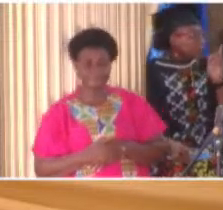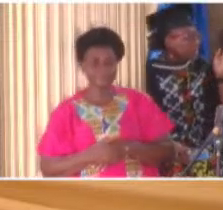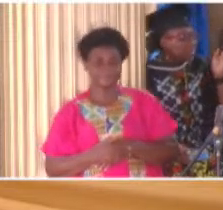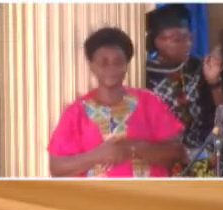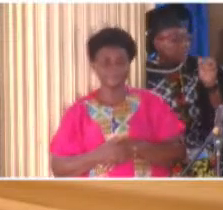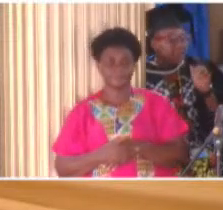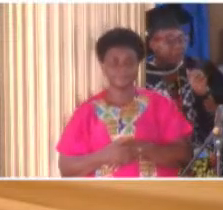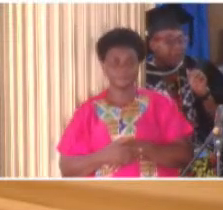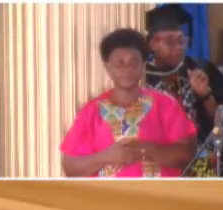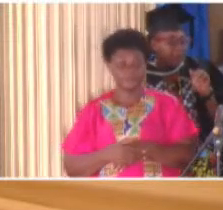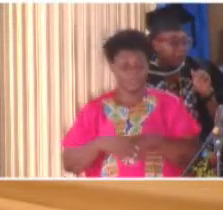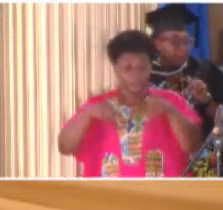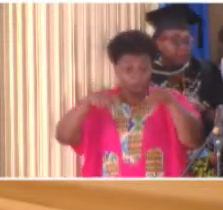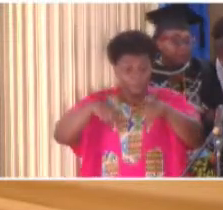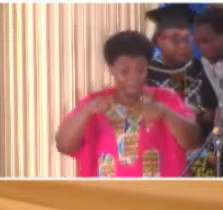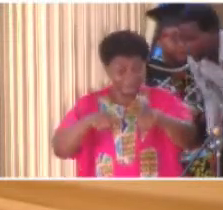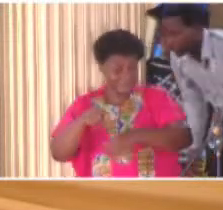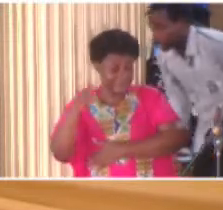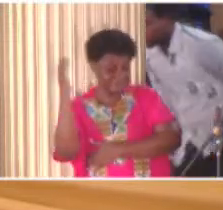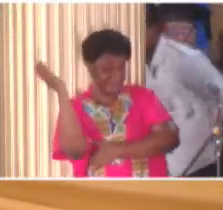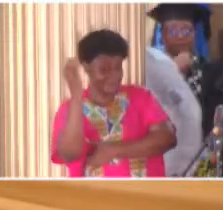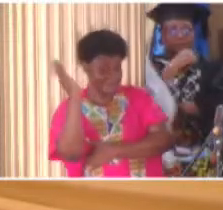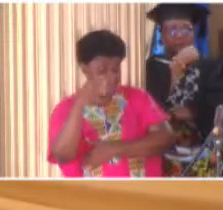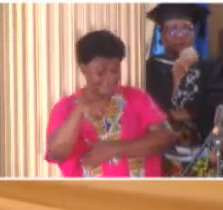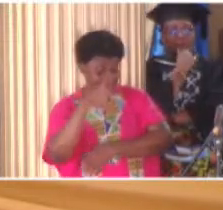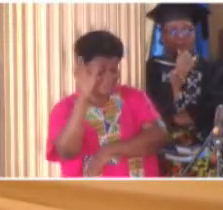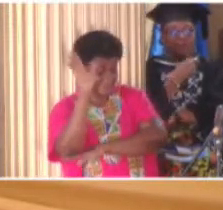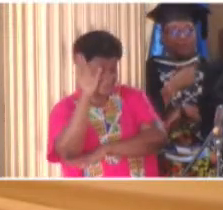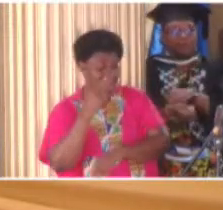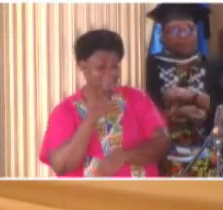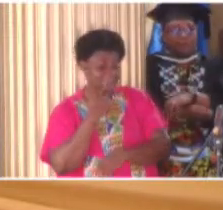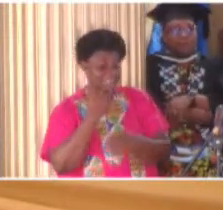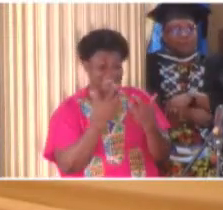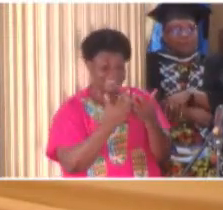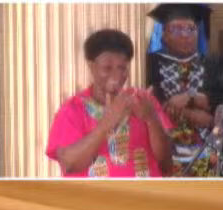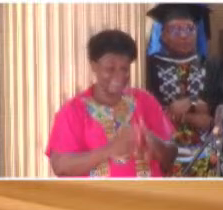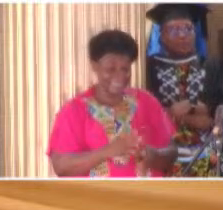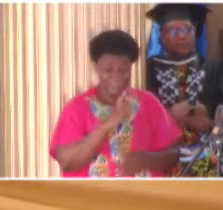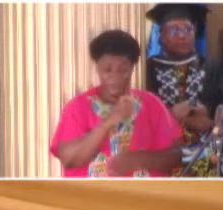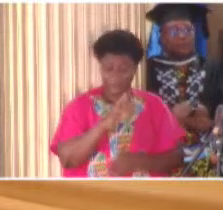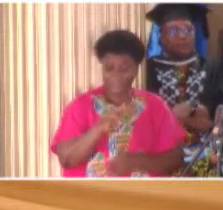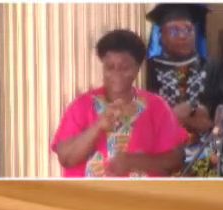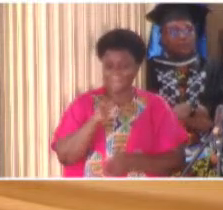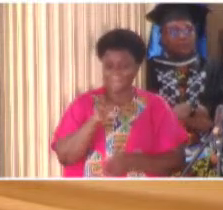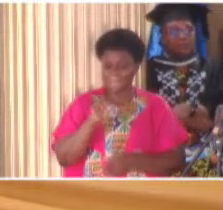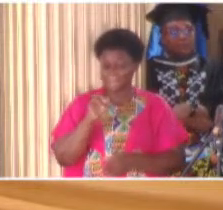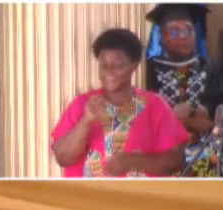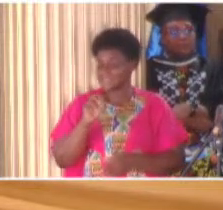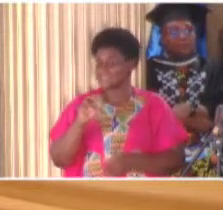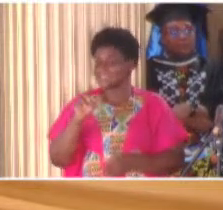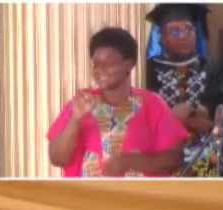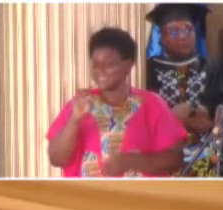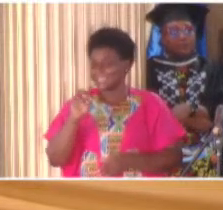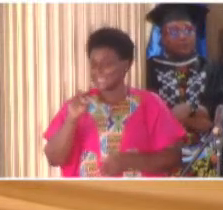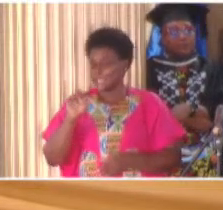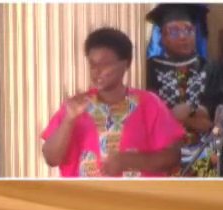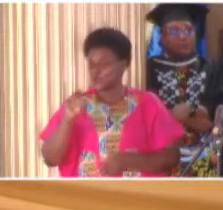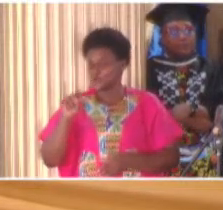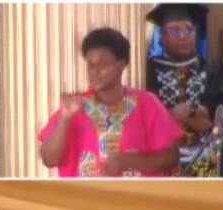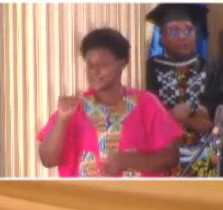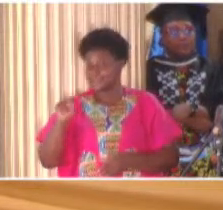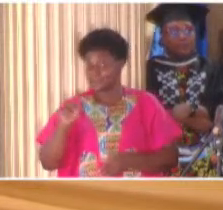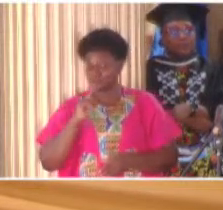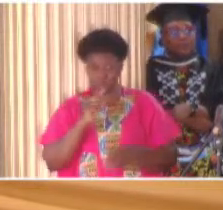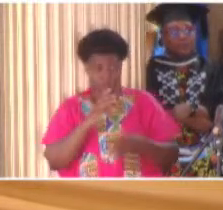Our guest speaker for this afternoon's session is Engineer Dr. Mrs. Enyonam Pepena, and her profile